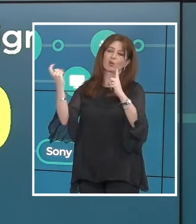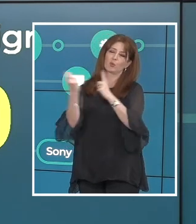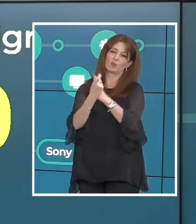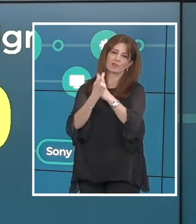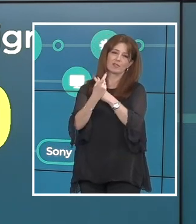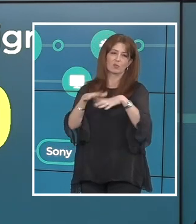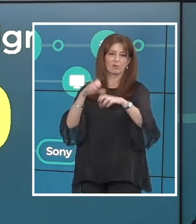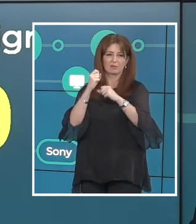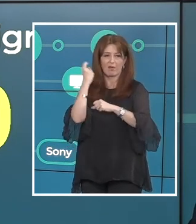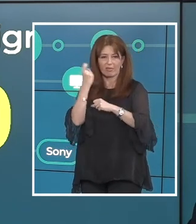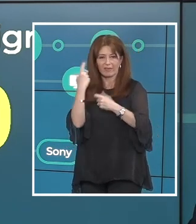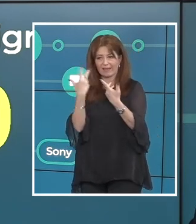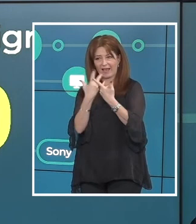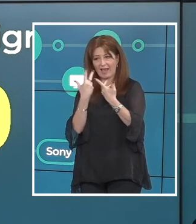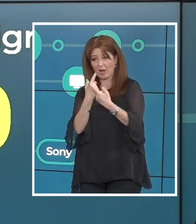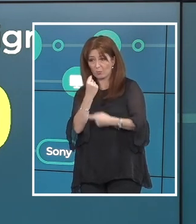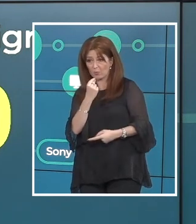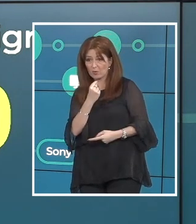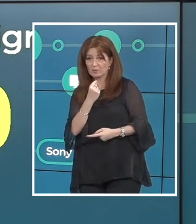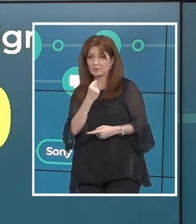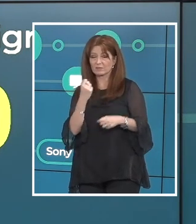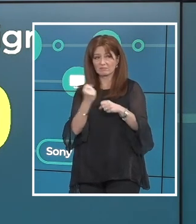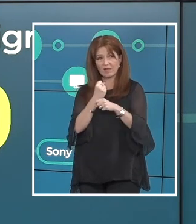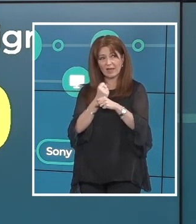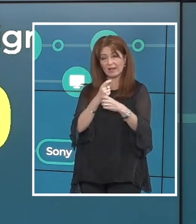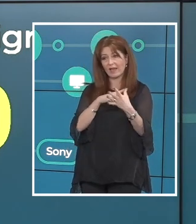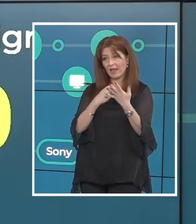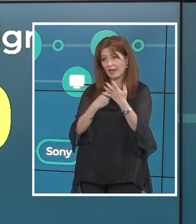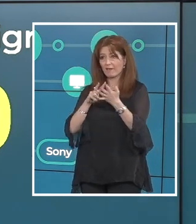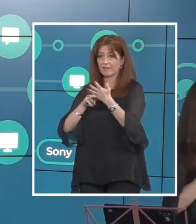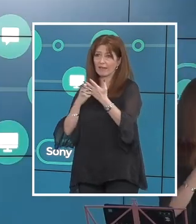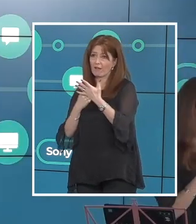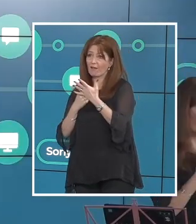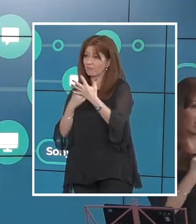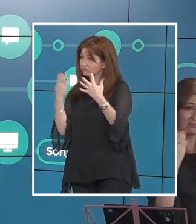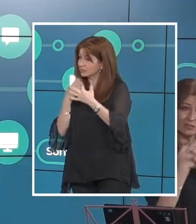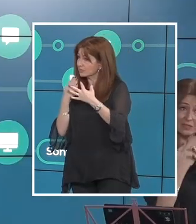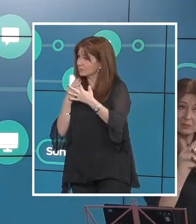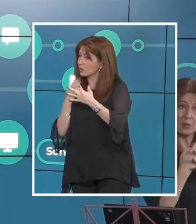how we can make AR and VR accessible. Cool. Great.